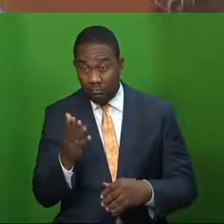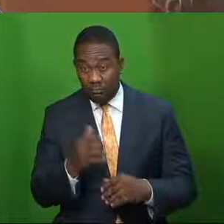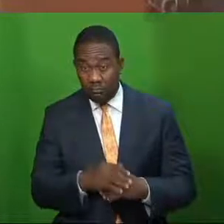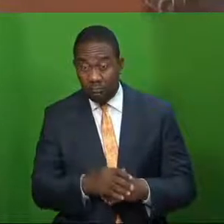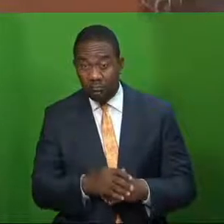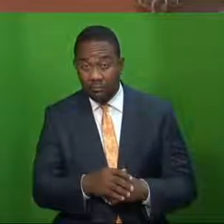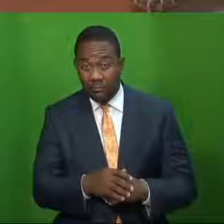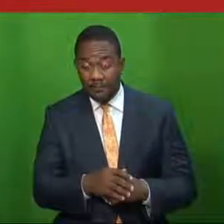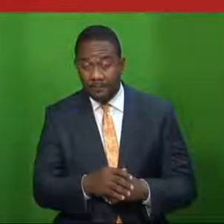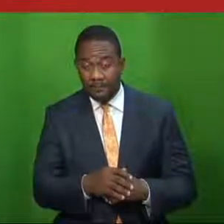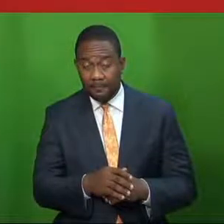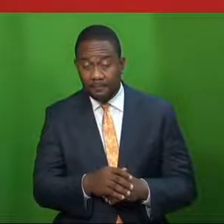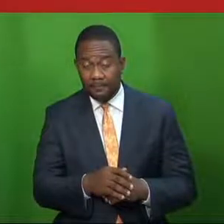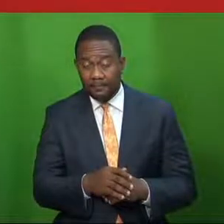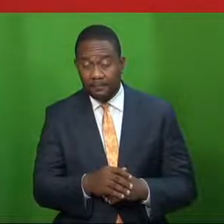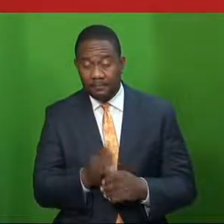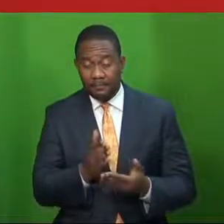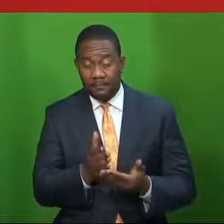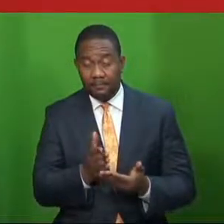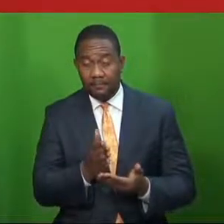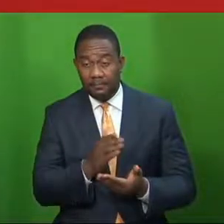Page 10.